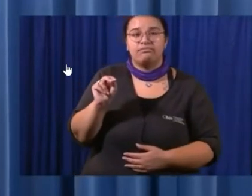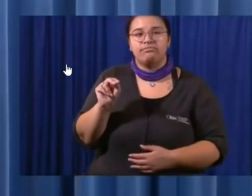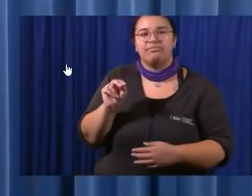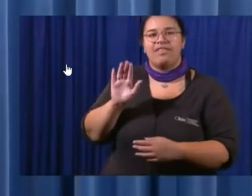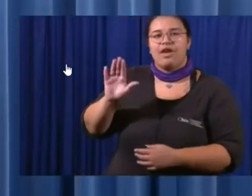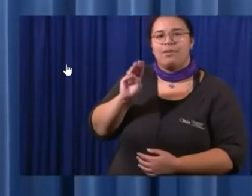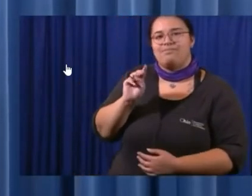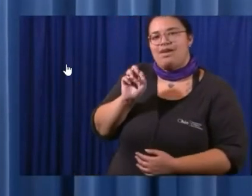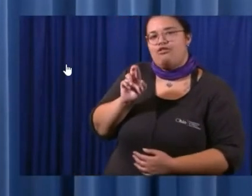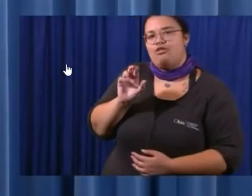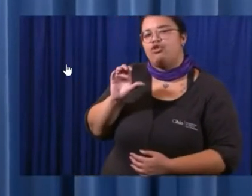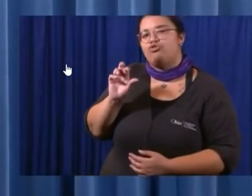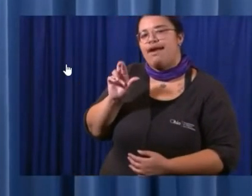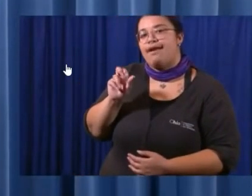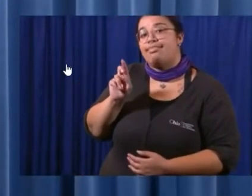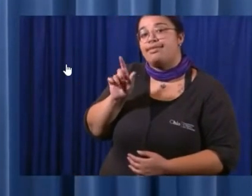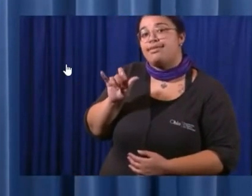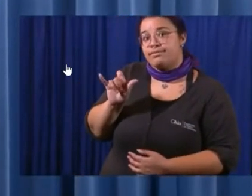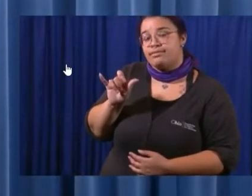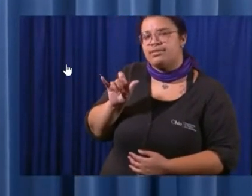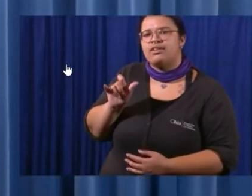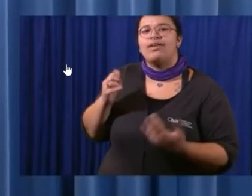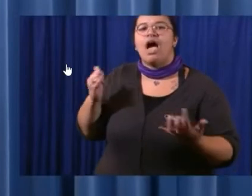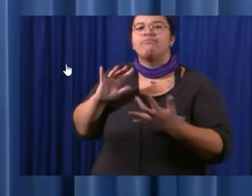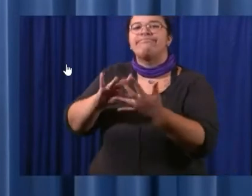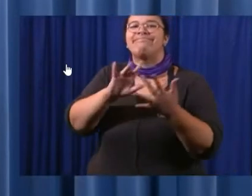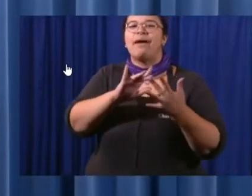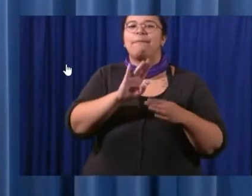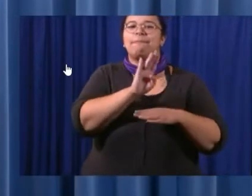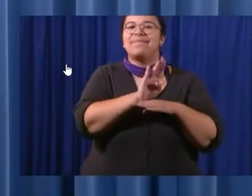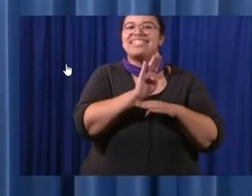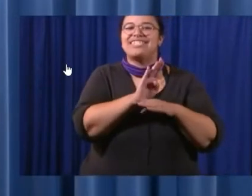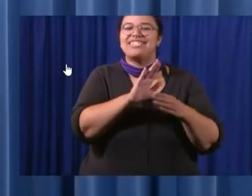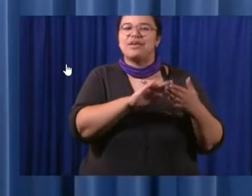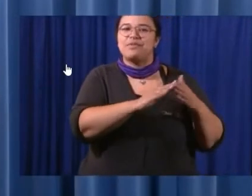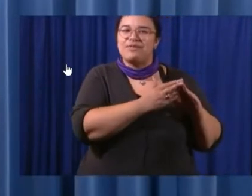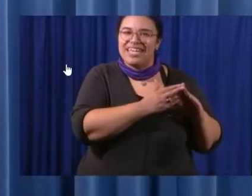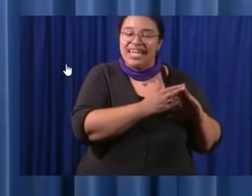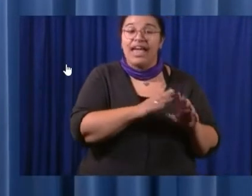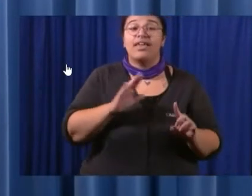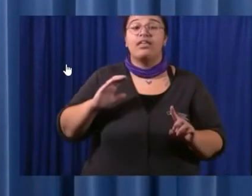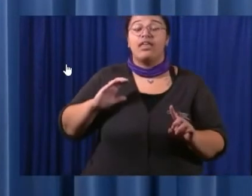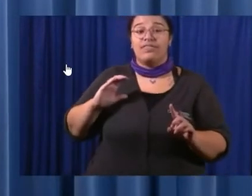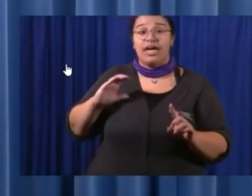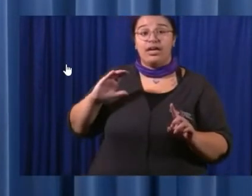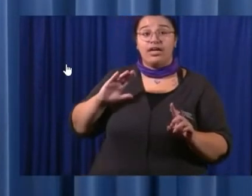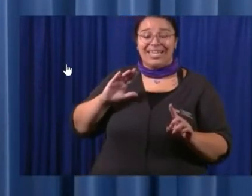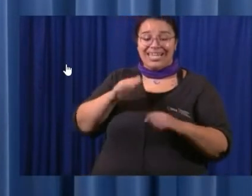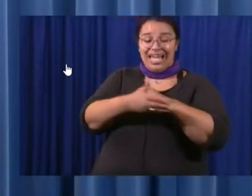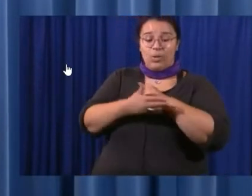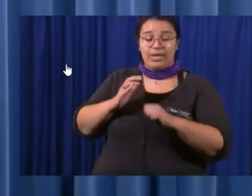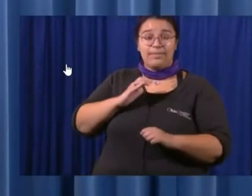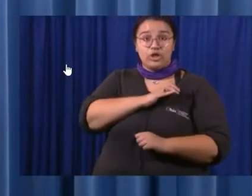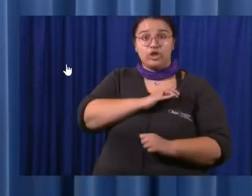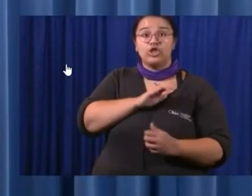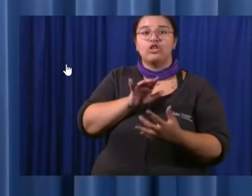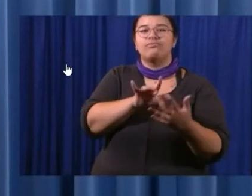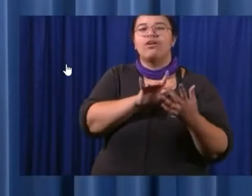working with some of the business community, and the county commissioners are working with some of the business community. Procter &